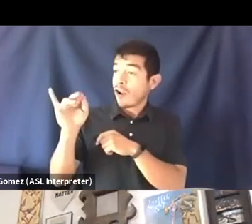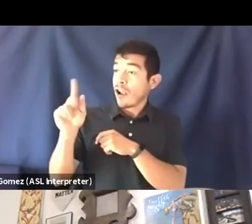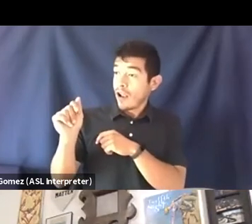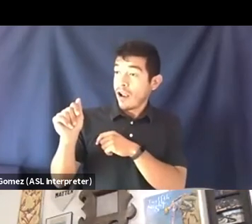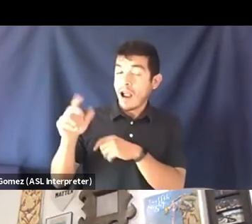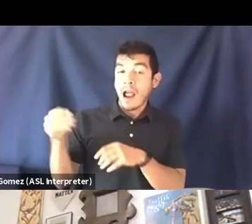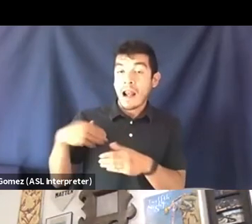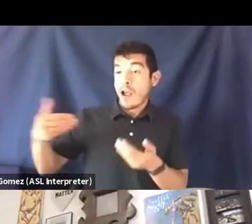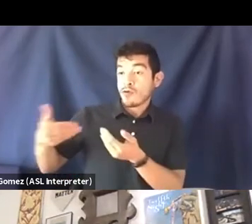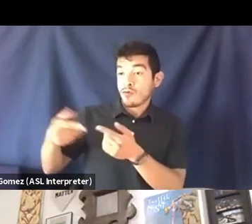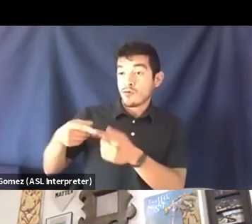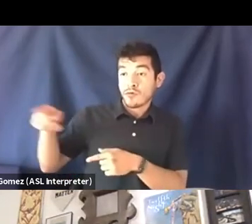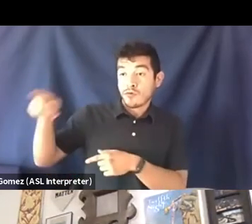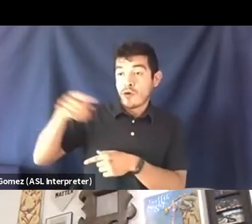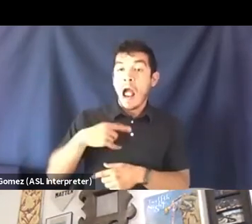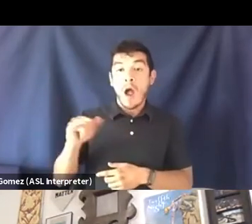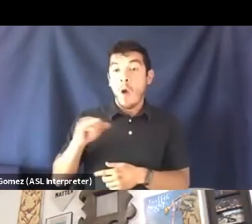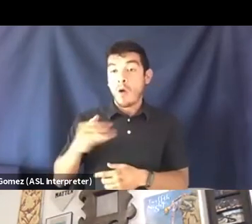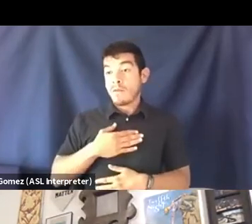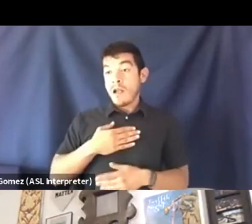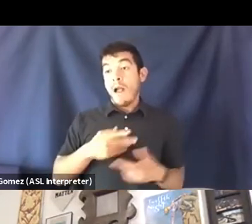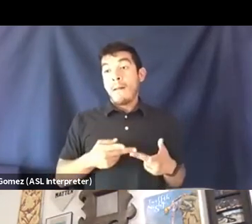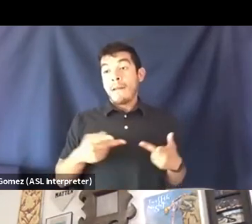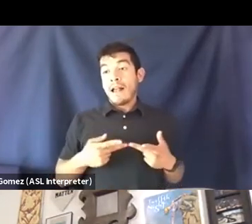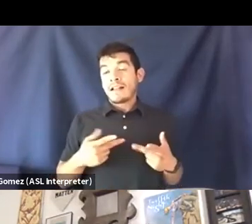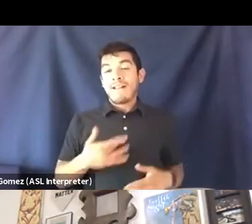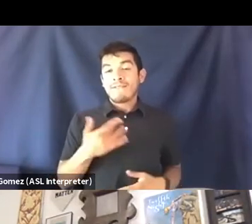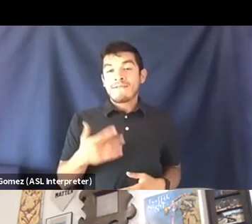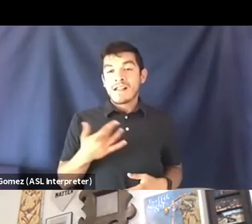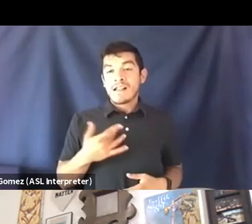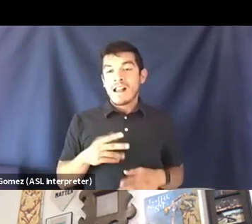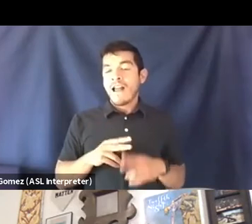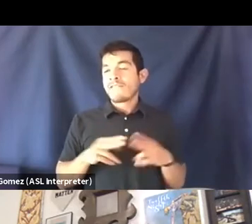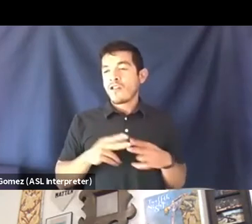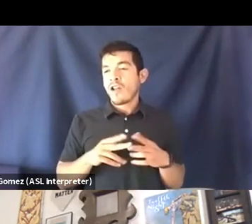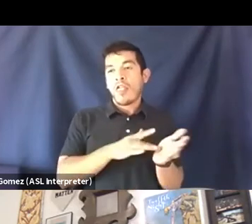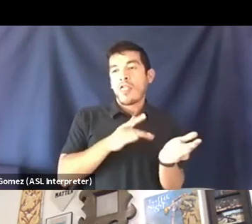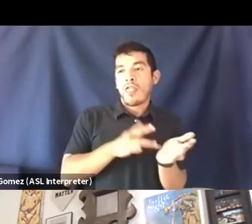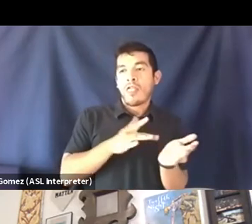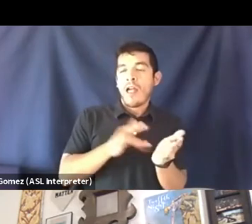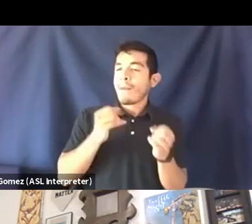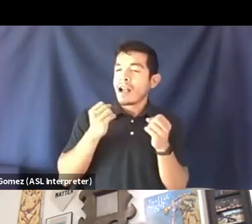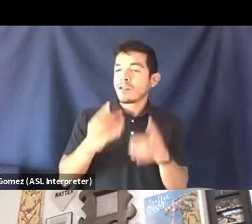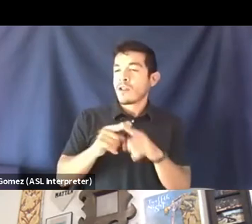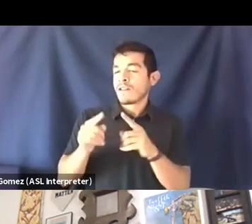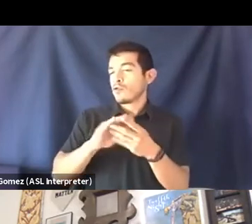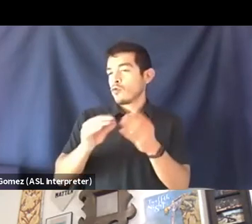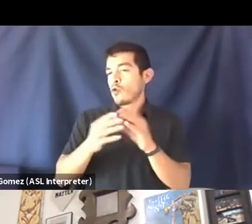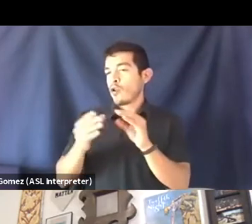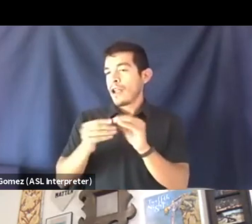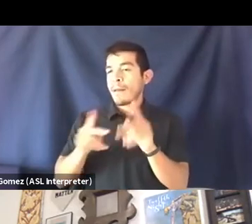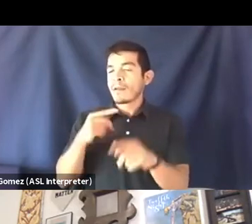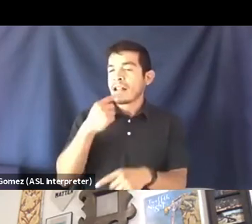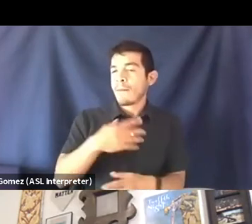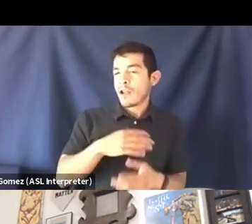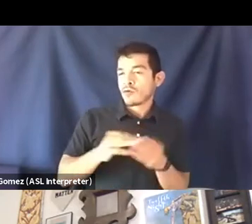was also at a place of feeling somewhat exploited by so much storytelling, right? And